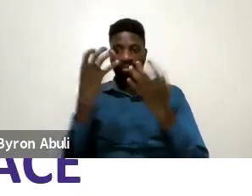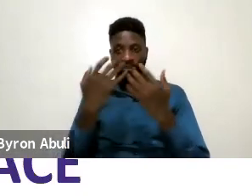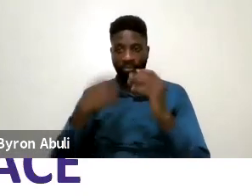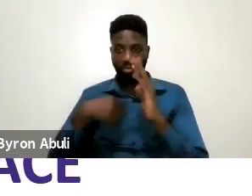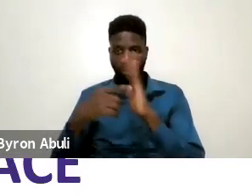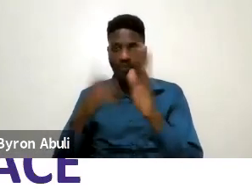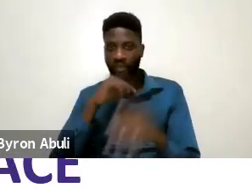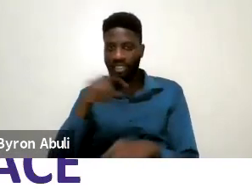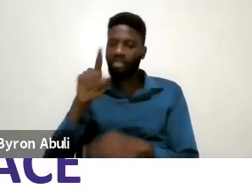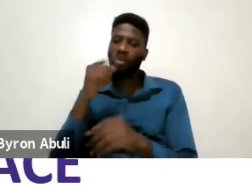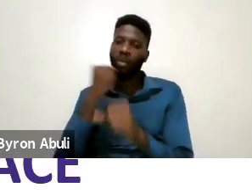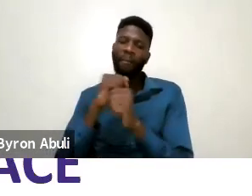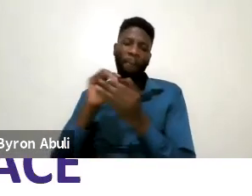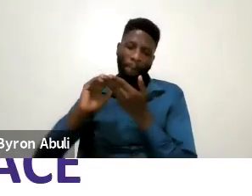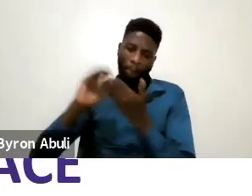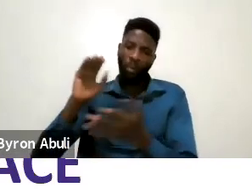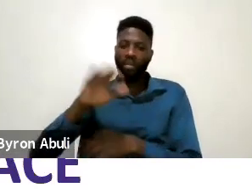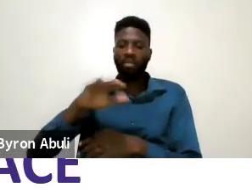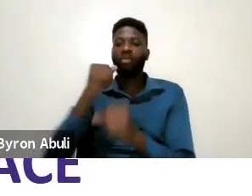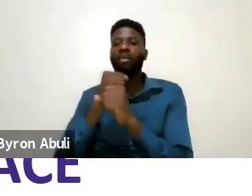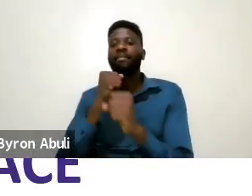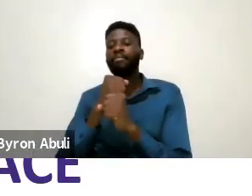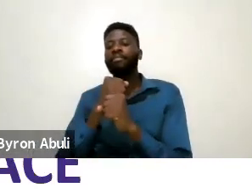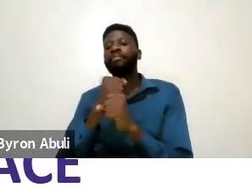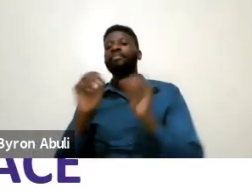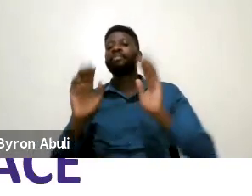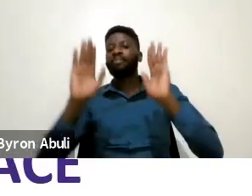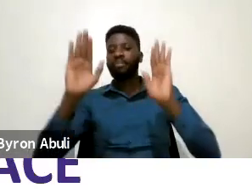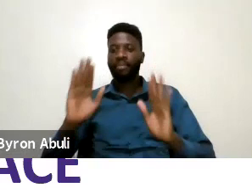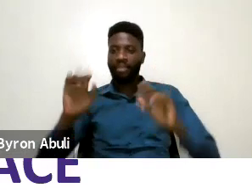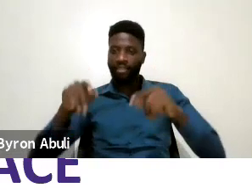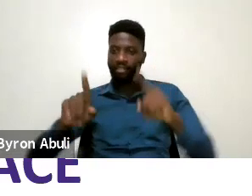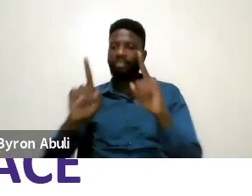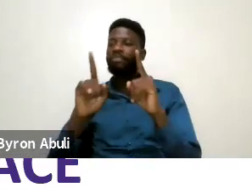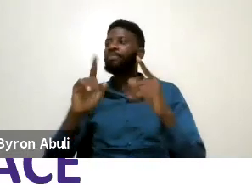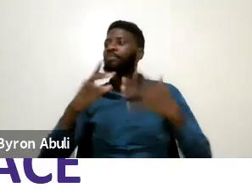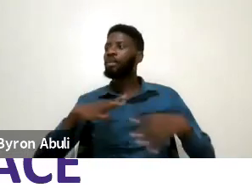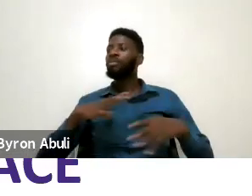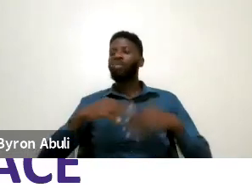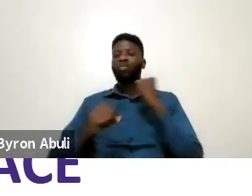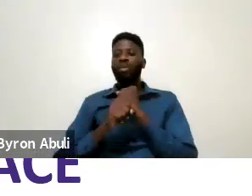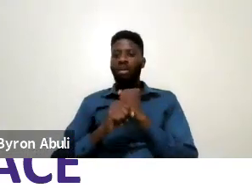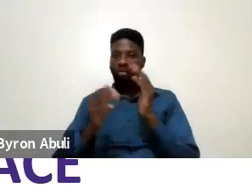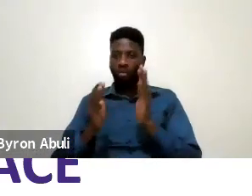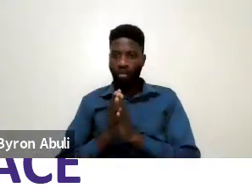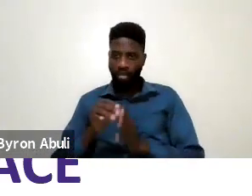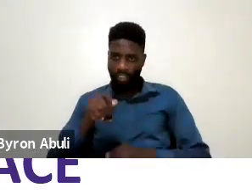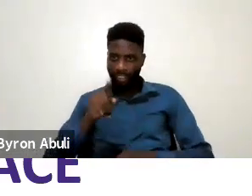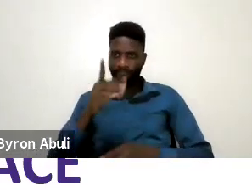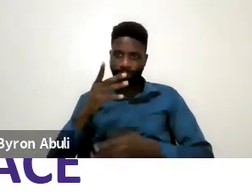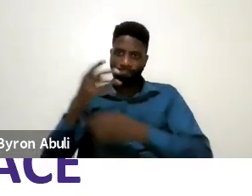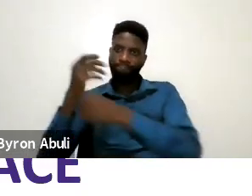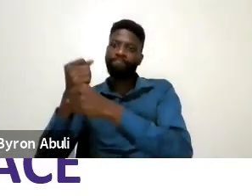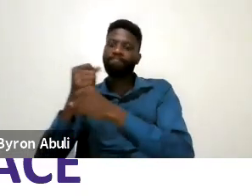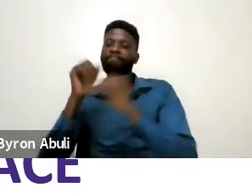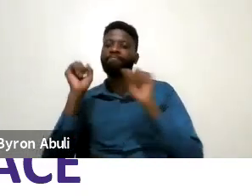the workplace. So it's important that you work with your people you work with, you are able to trust them. And how do you